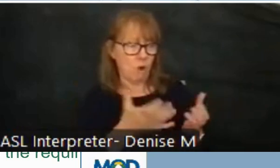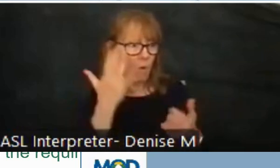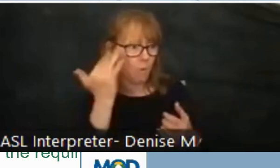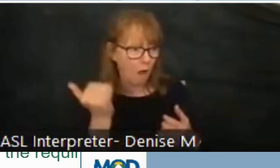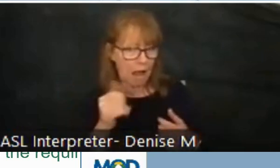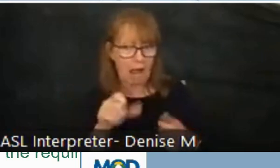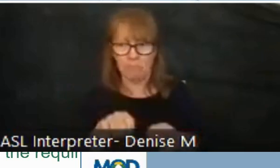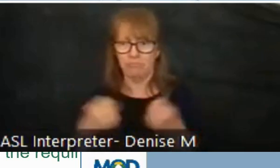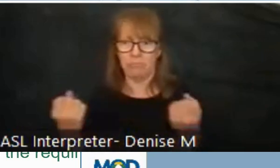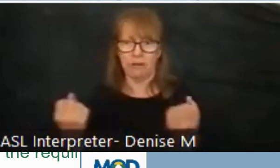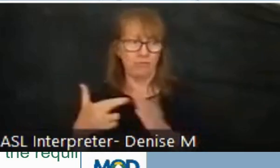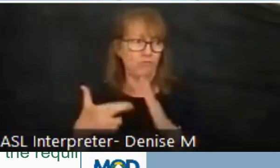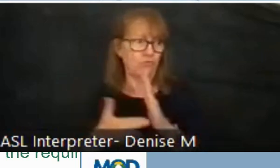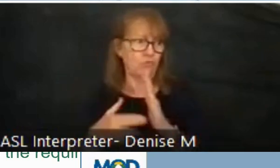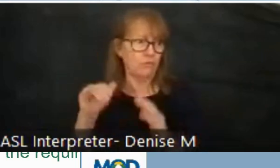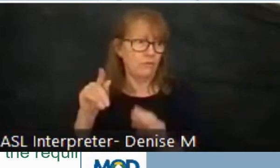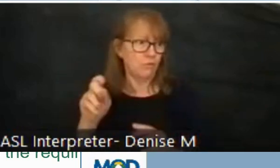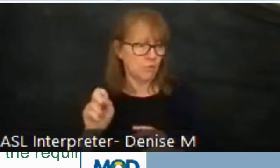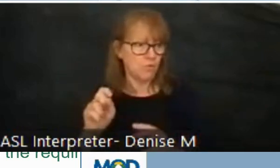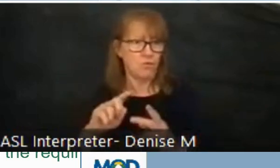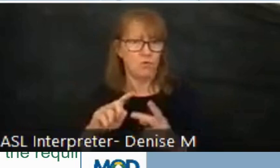So